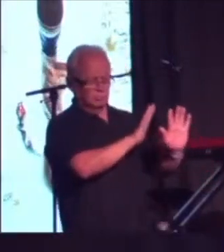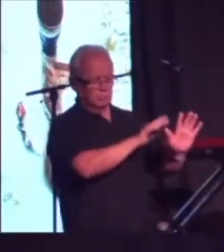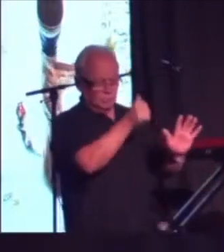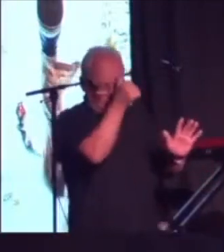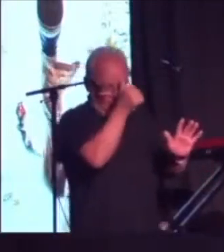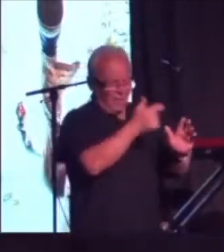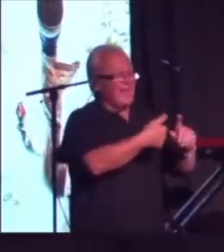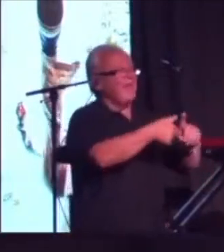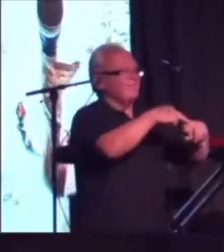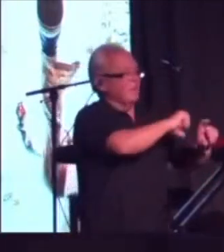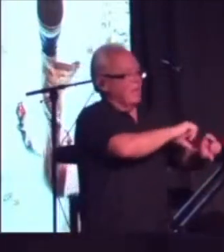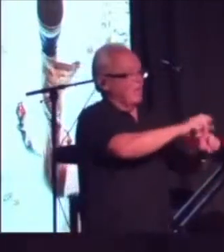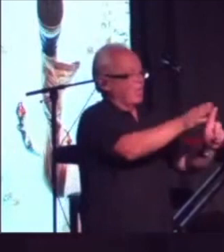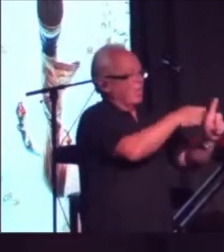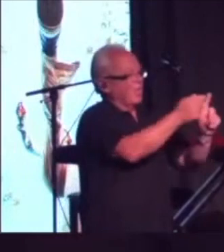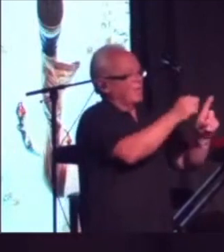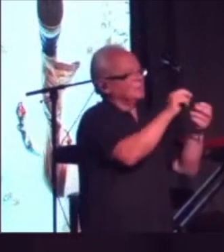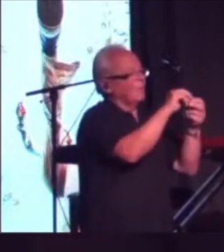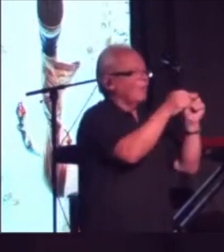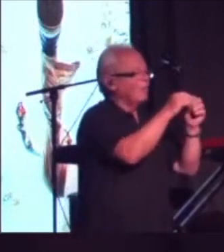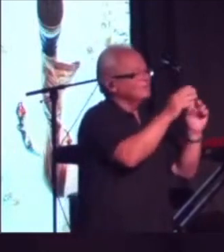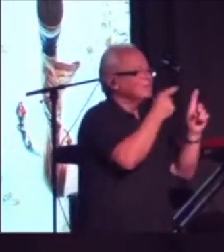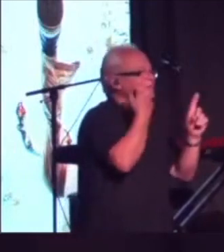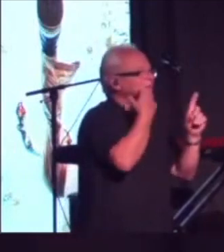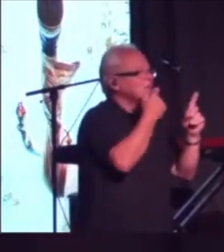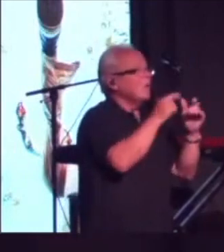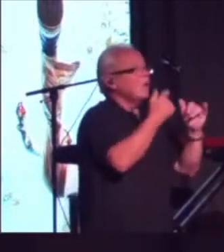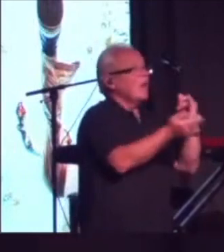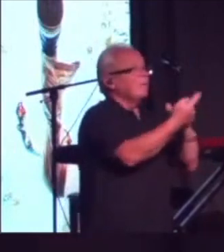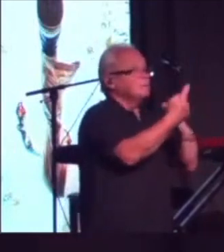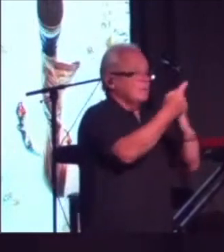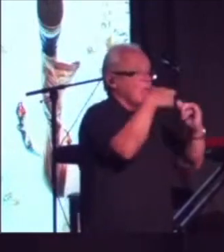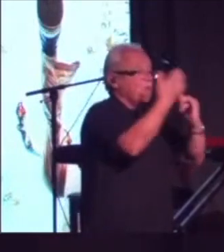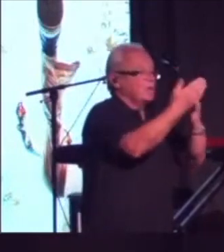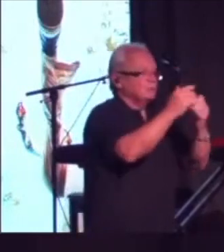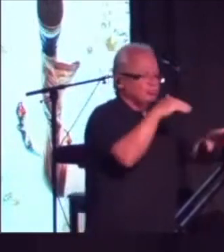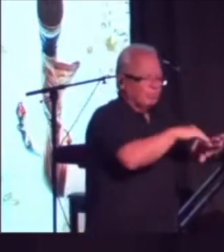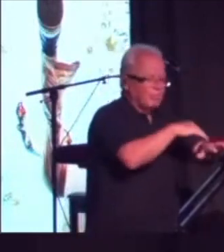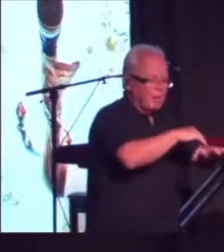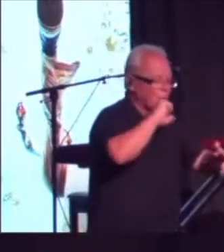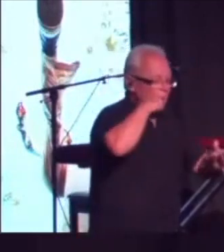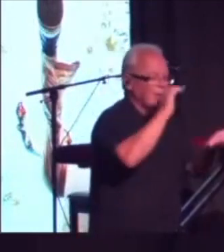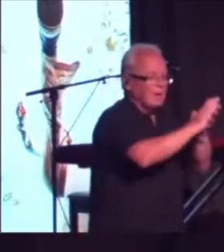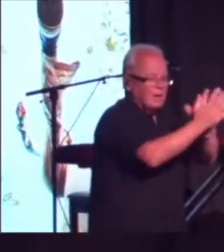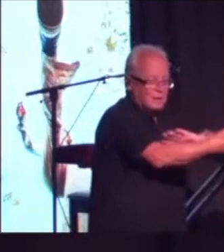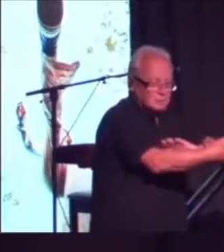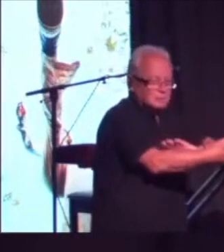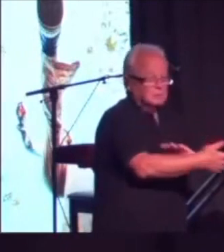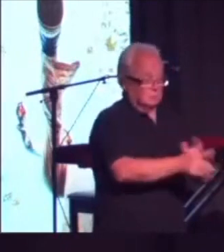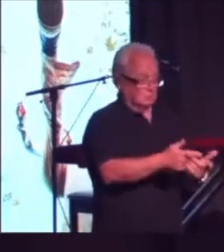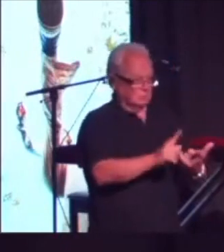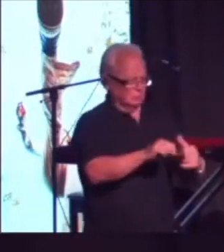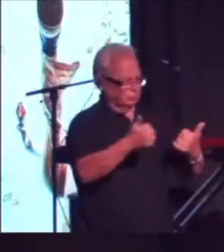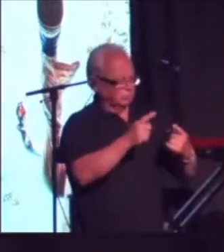the corner. Trouble will be around the corner in that situation. There's a striking example of